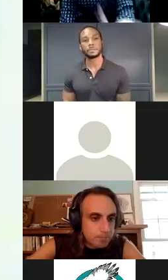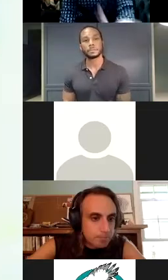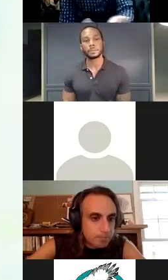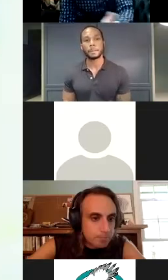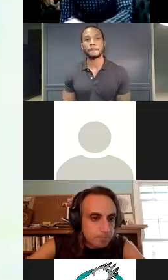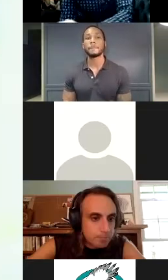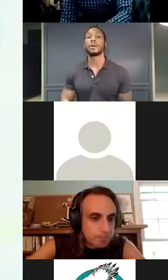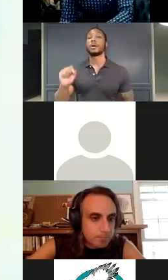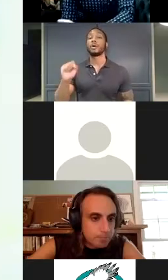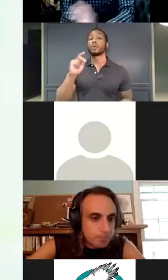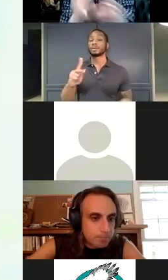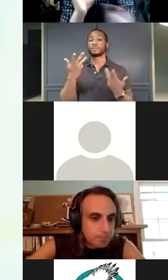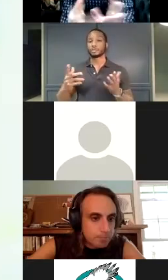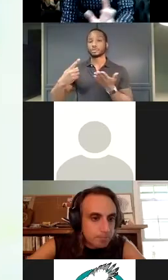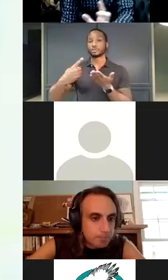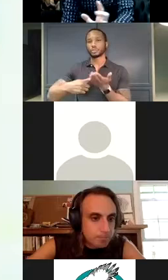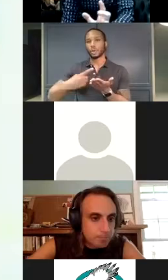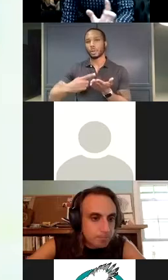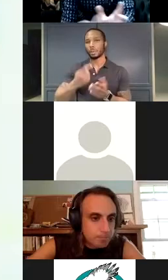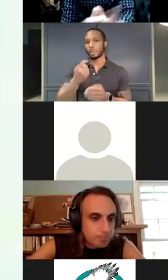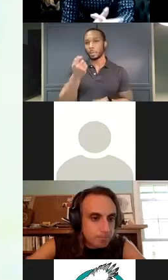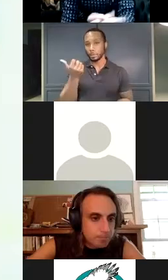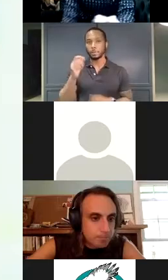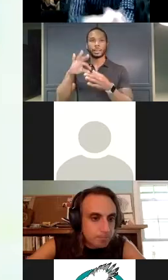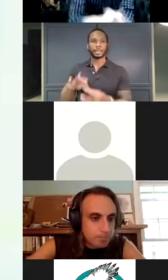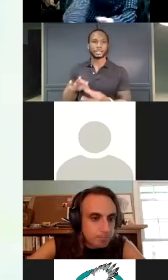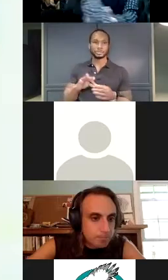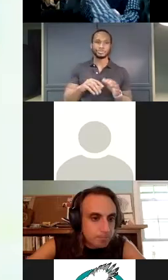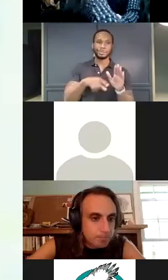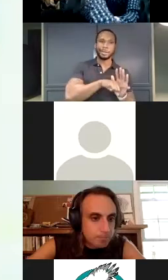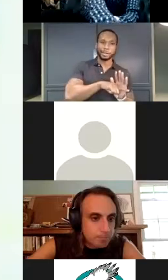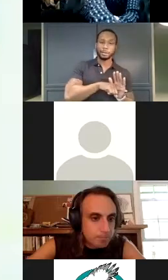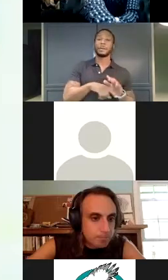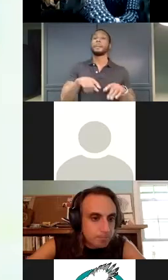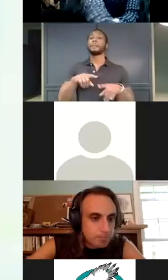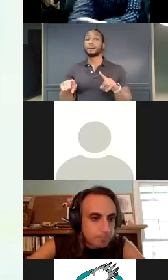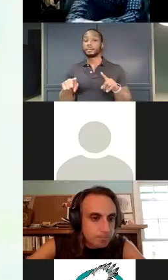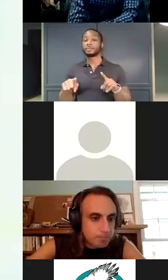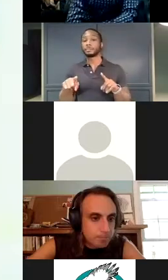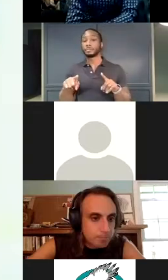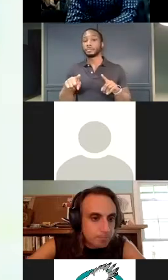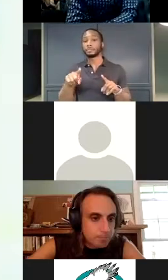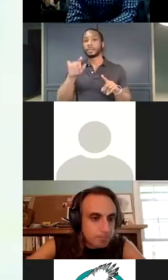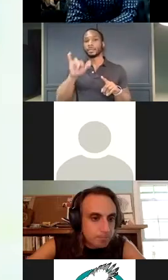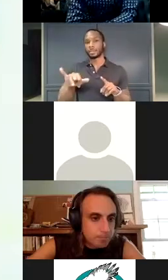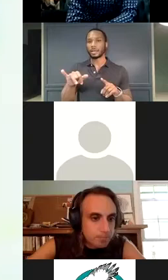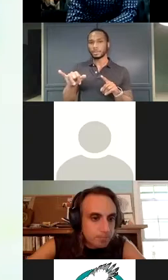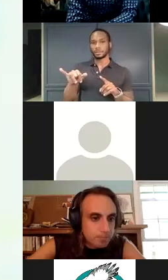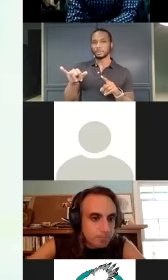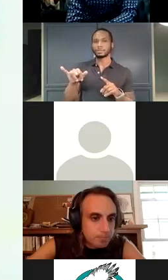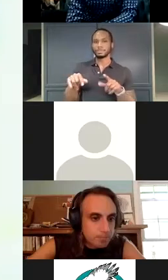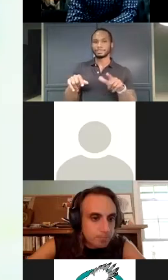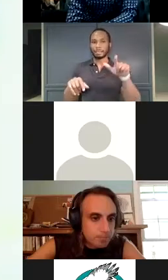Okay, so I talked a little bit about some of the downsides, but why don't we, so this little speech bubble in the left